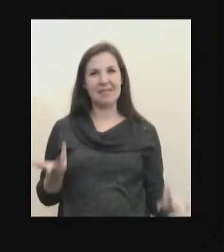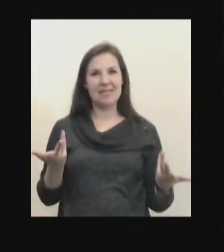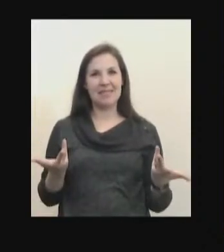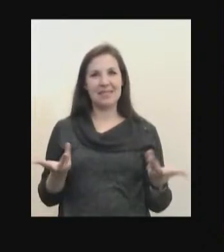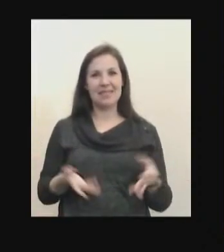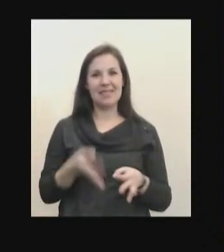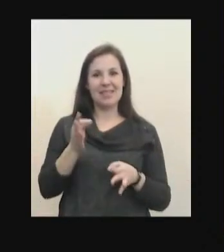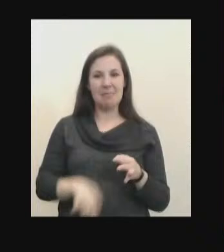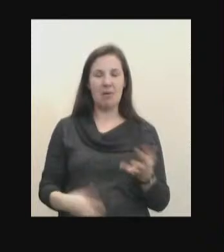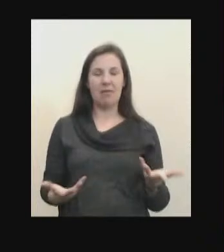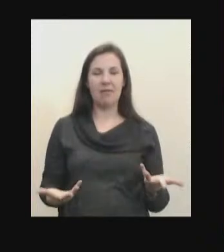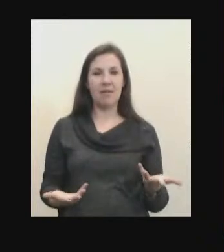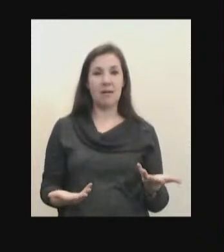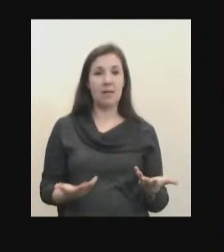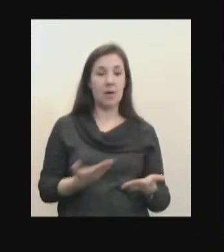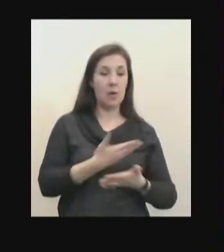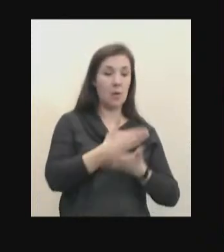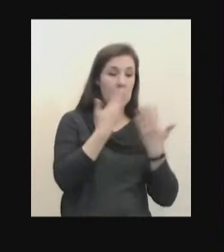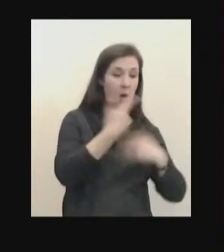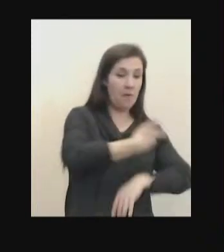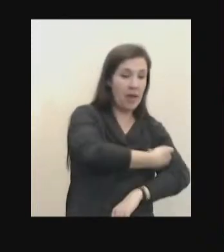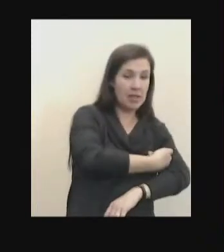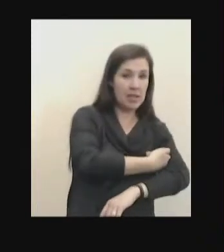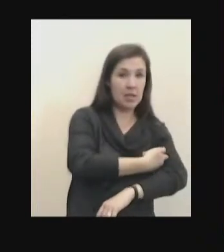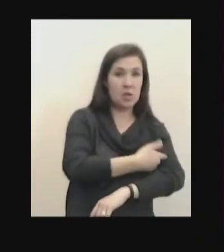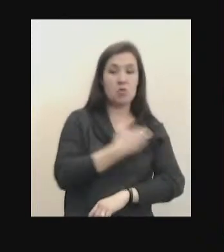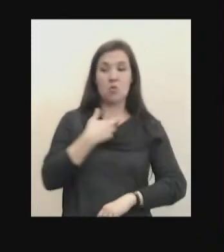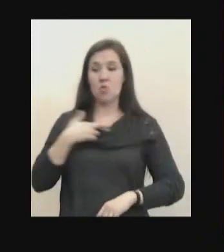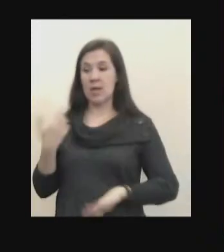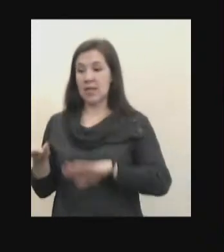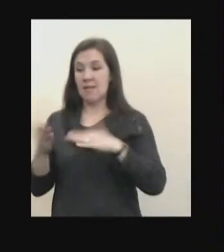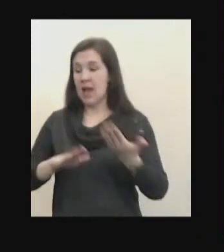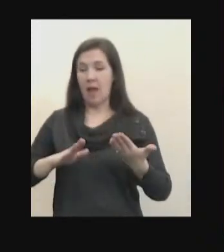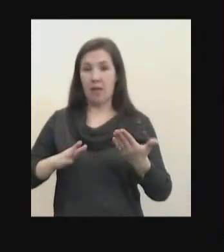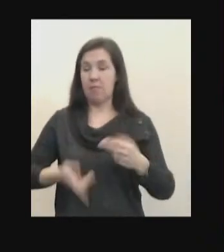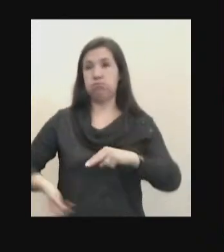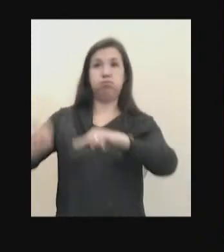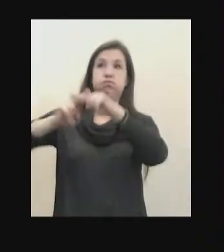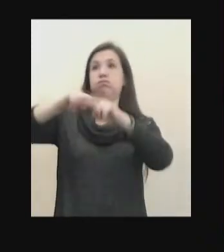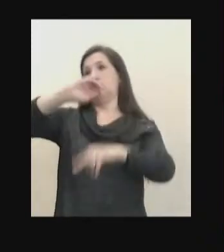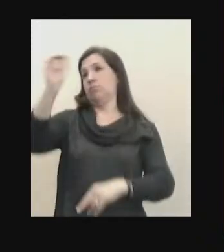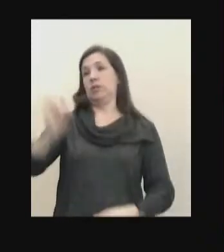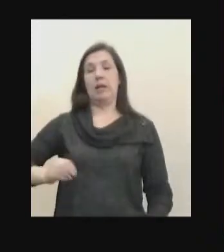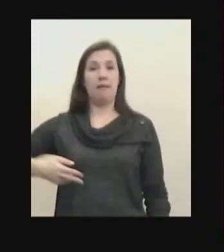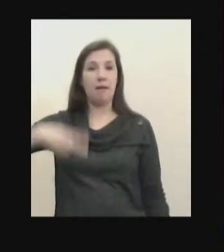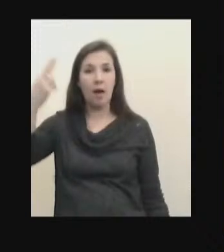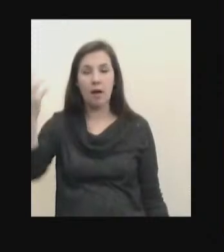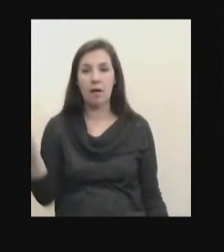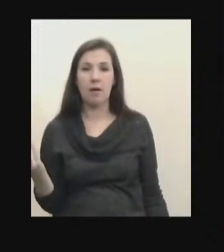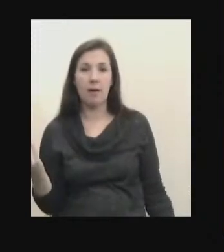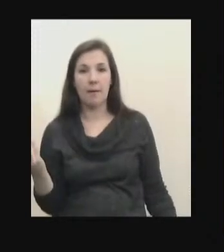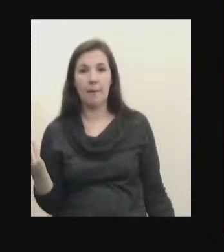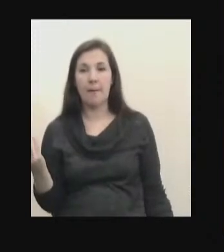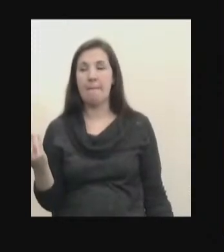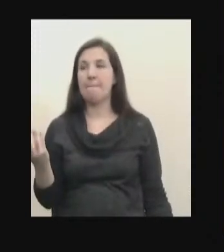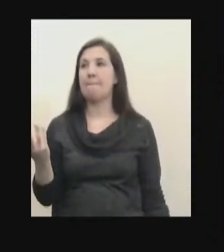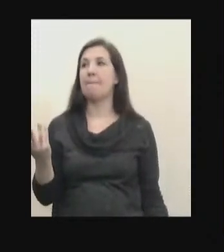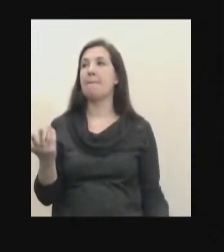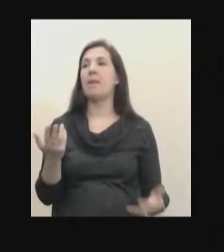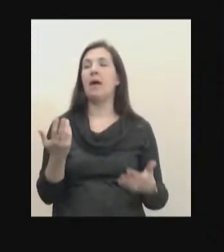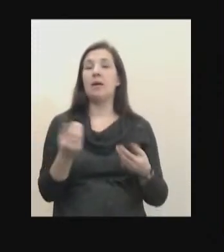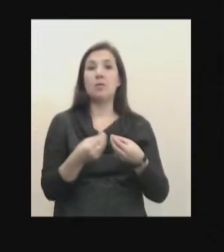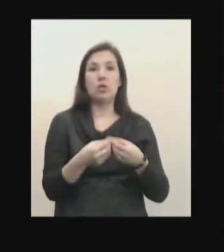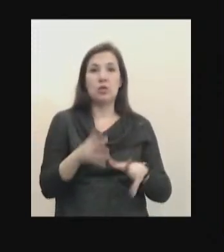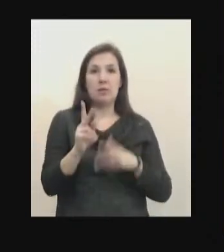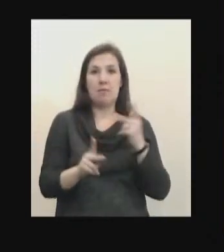you're unvaccinated, your odds of dying are so much higher. And we're losing people in the prime